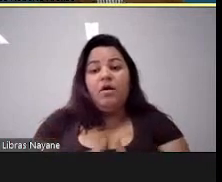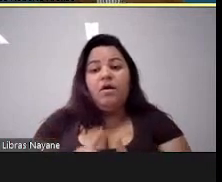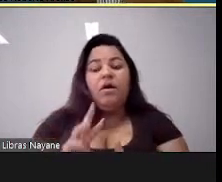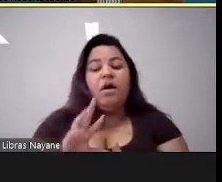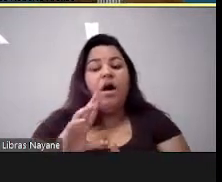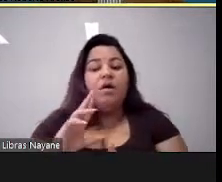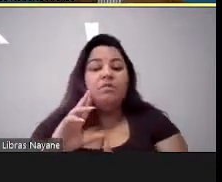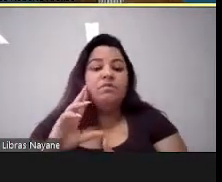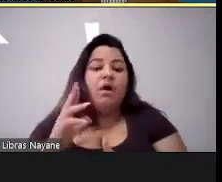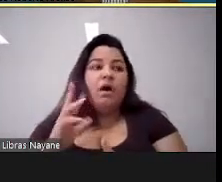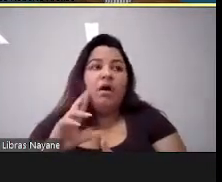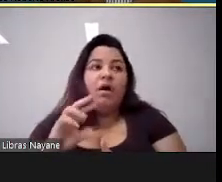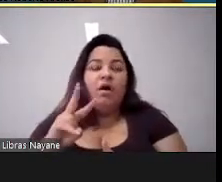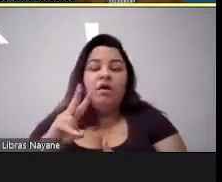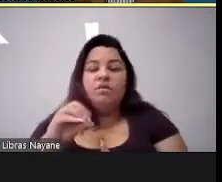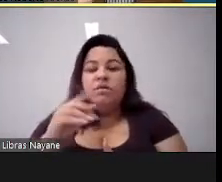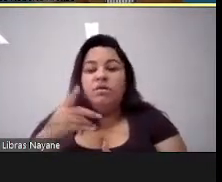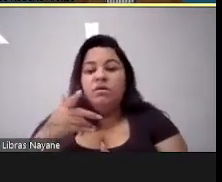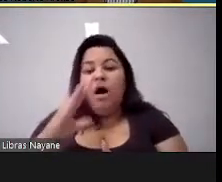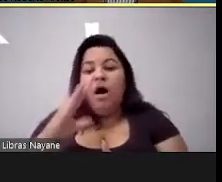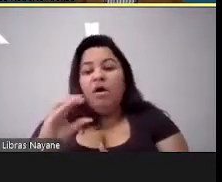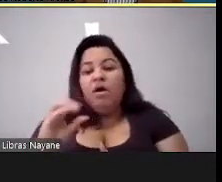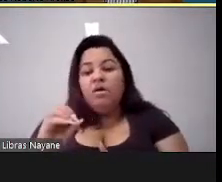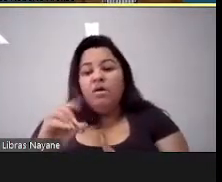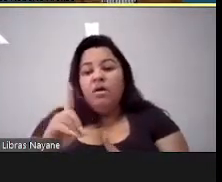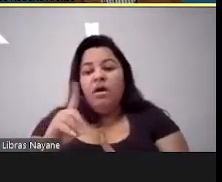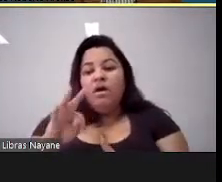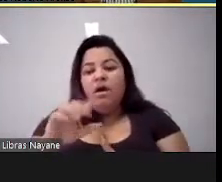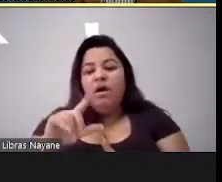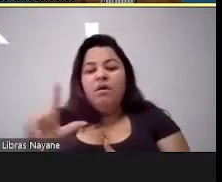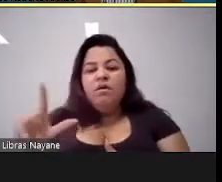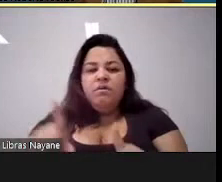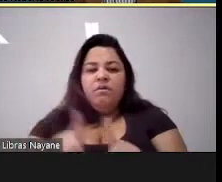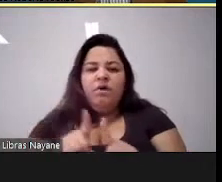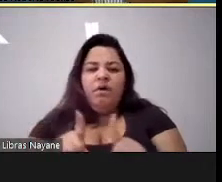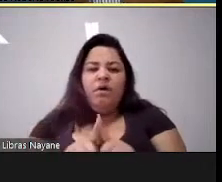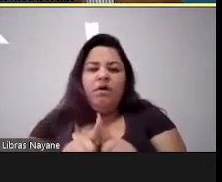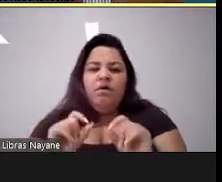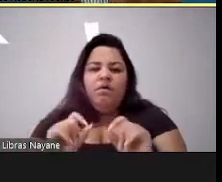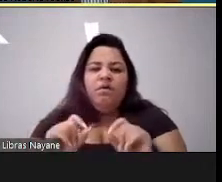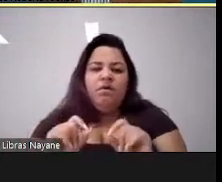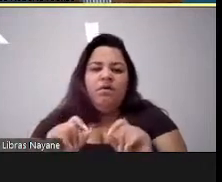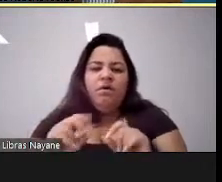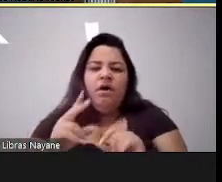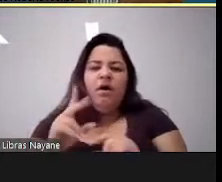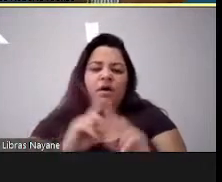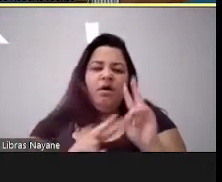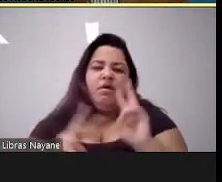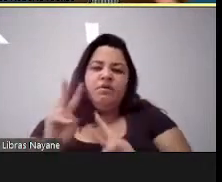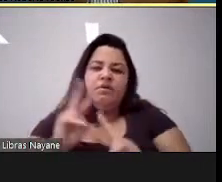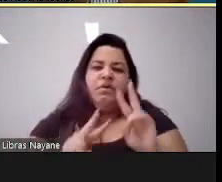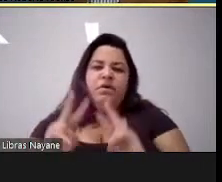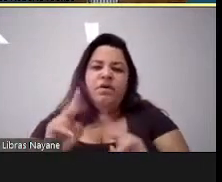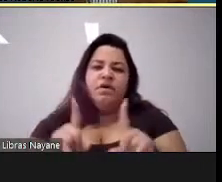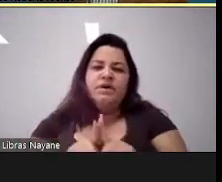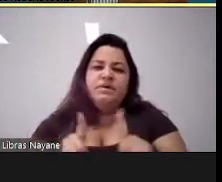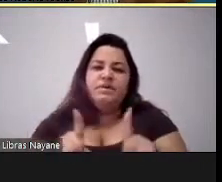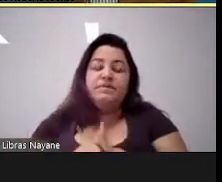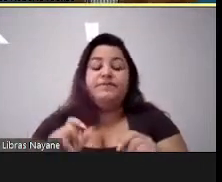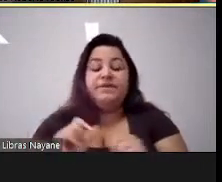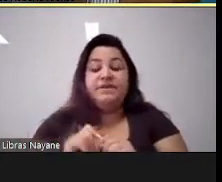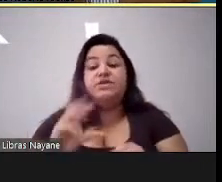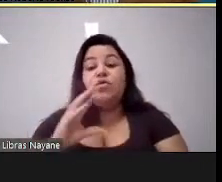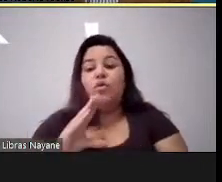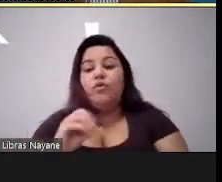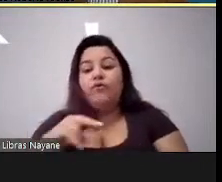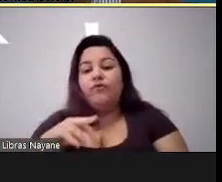giving its first steps, and these trends were consolidated. As we can see, we